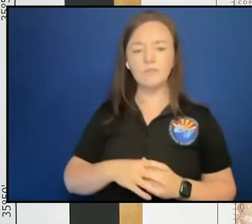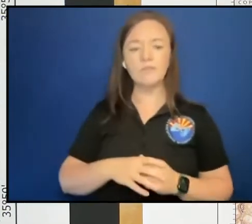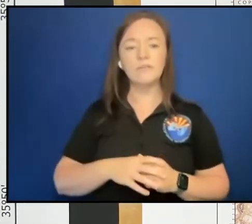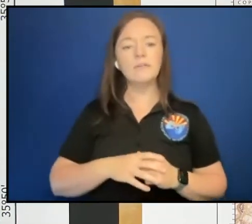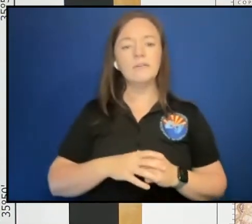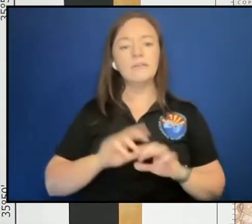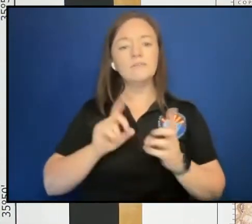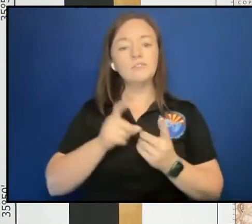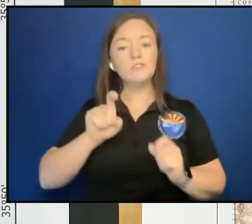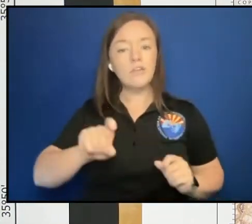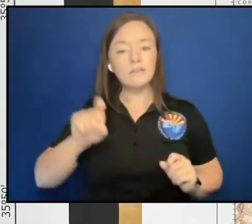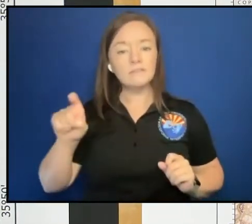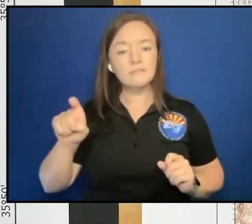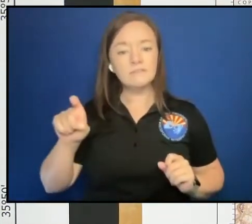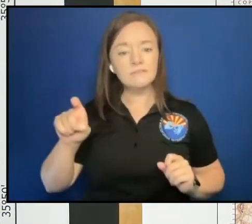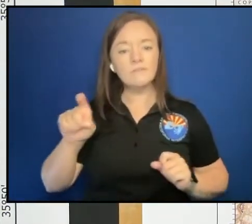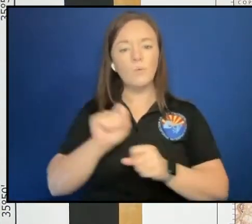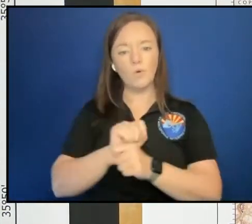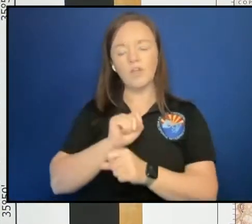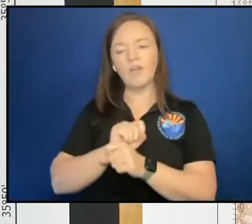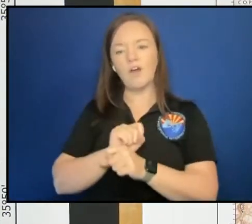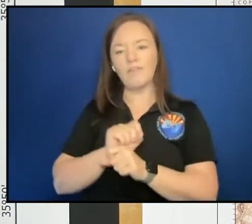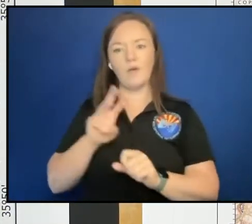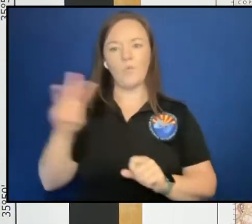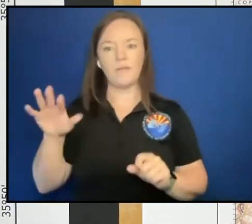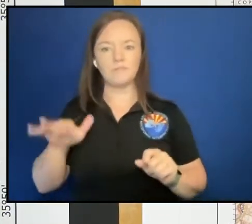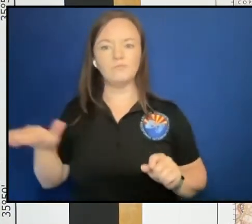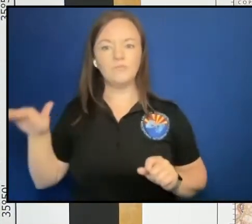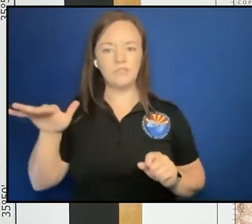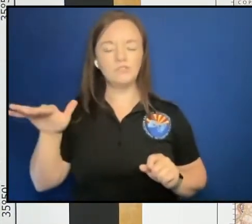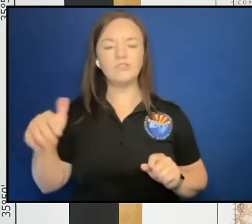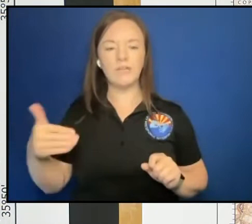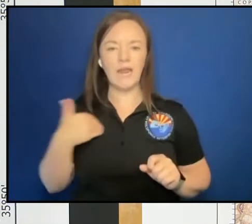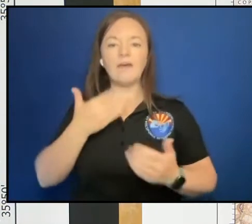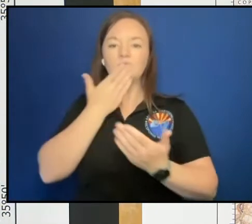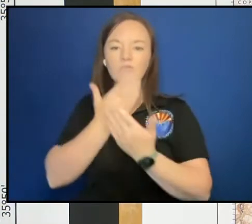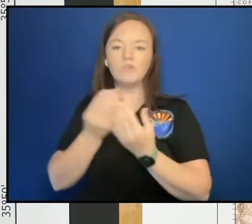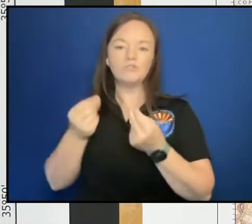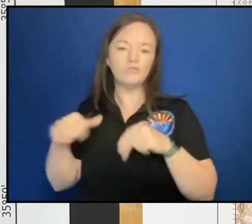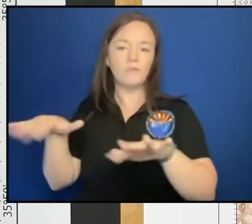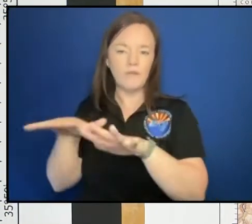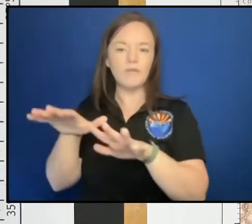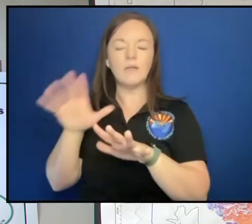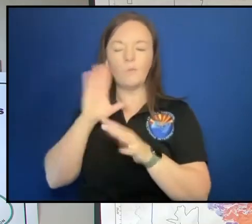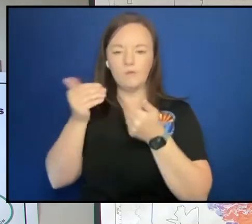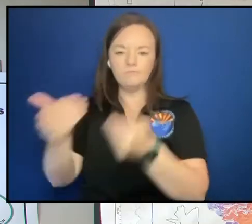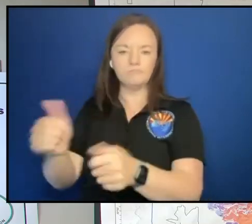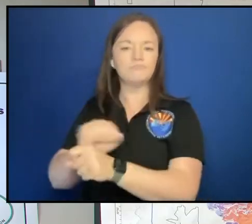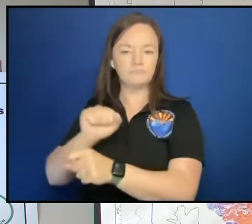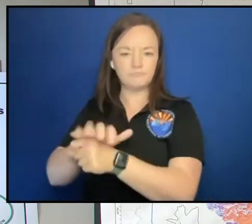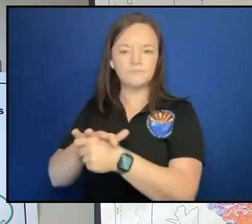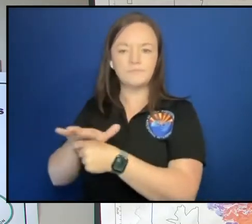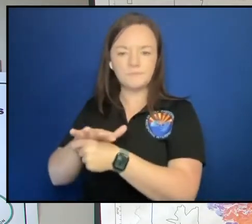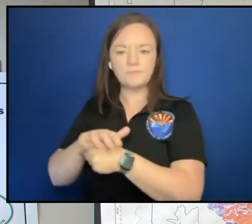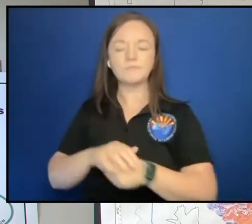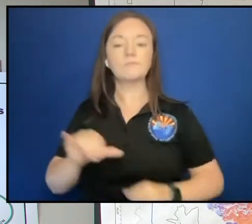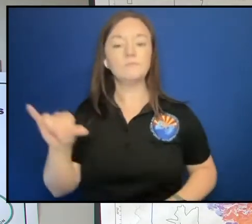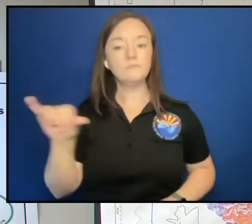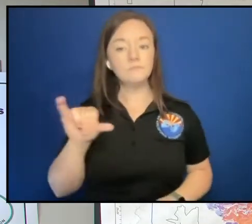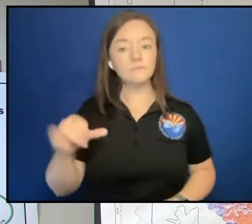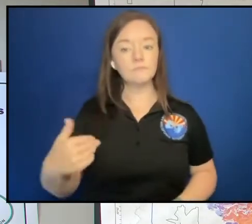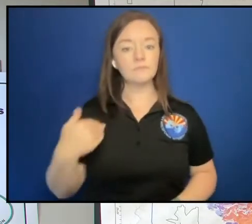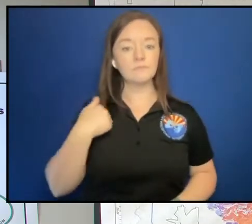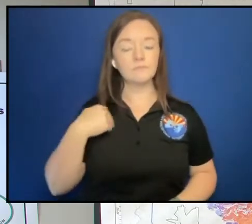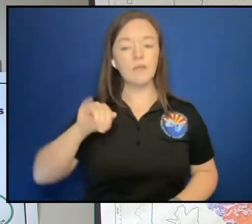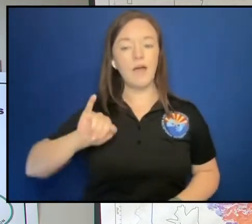west end of the division where they have favorable terrain. And then in addition to that, we have an